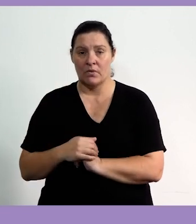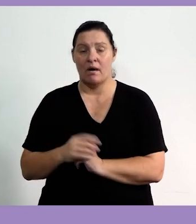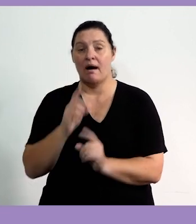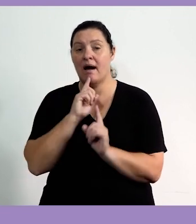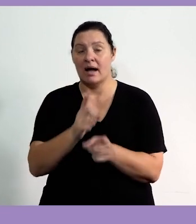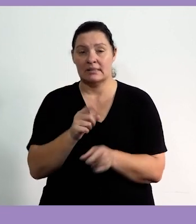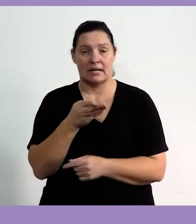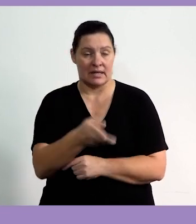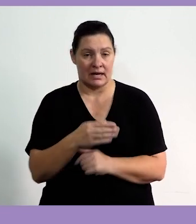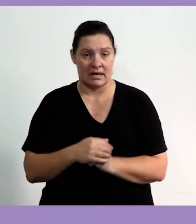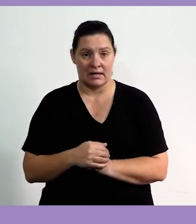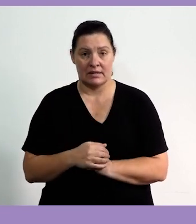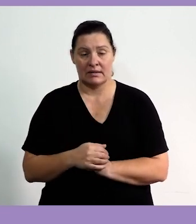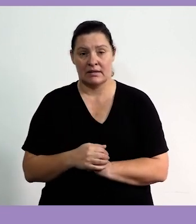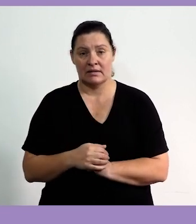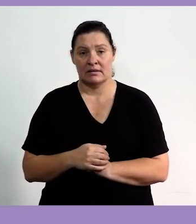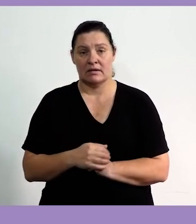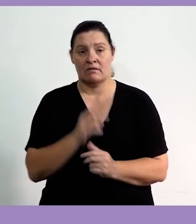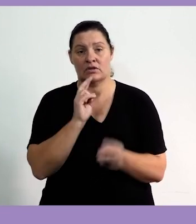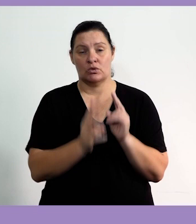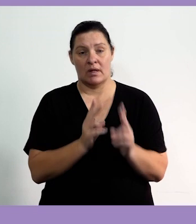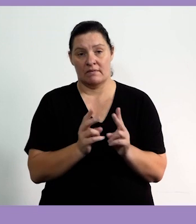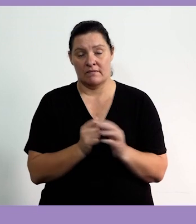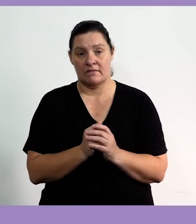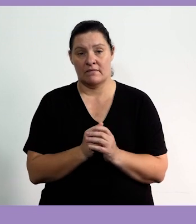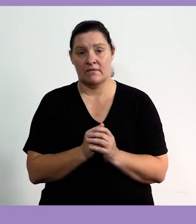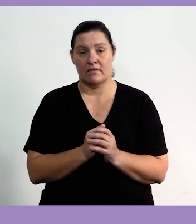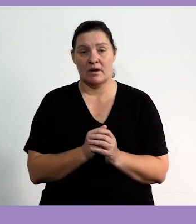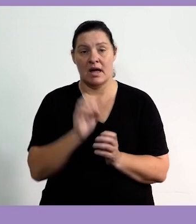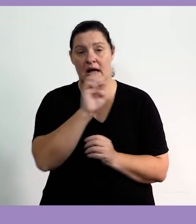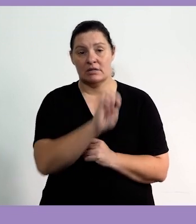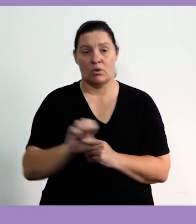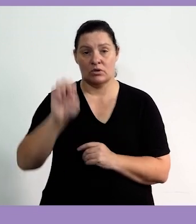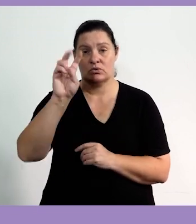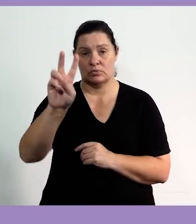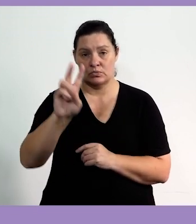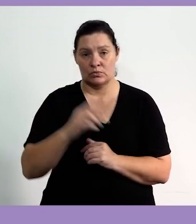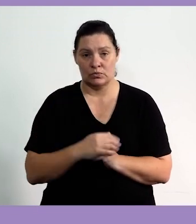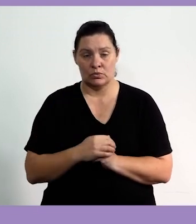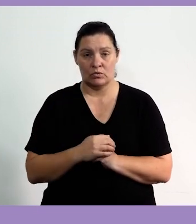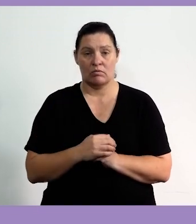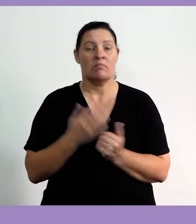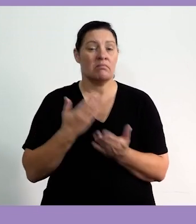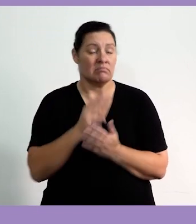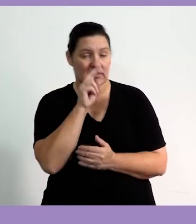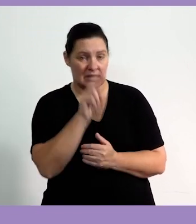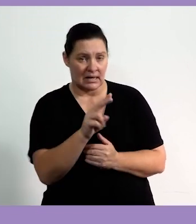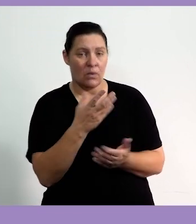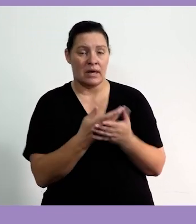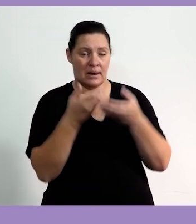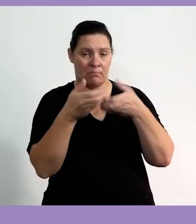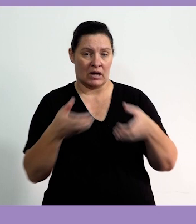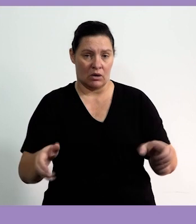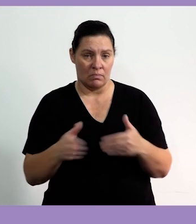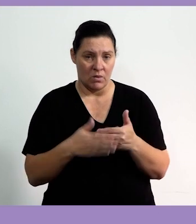minus 4. And our answer there is going to be 12 to the exponent 2. And of course, as